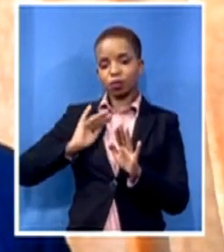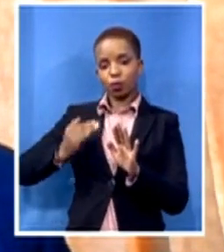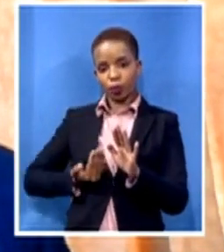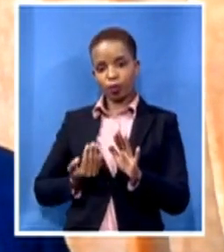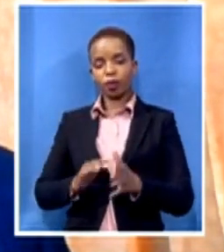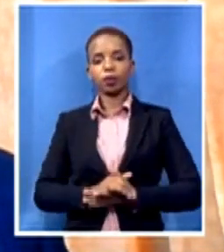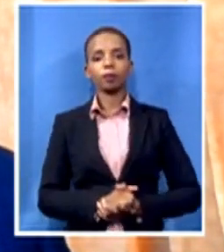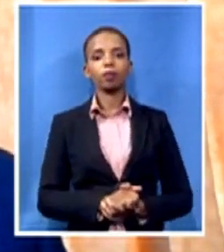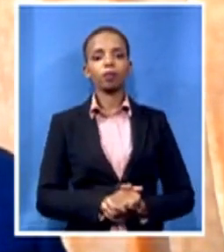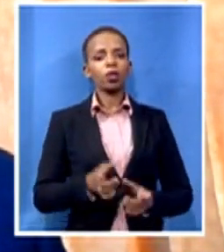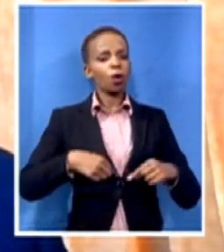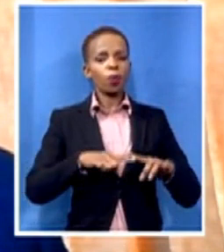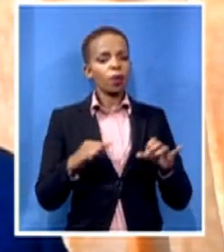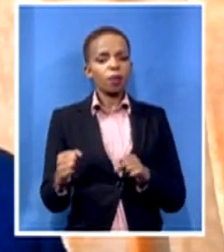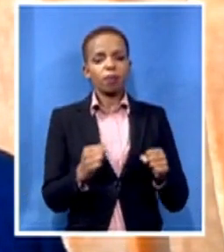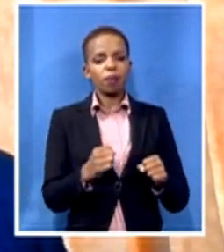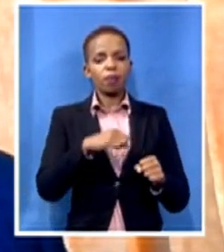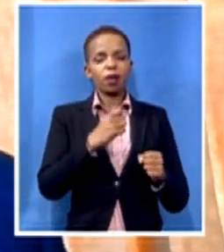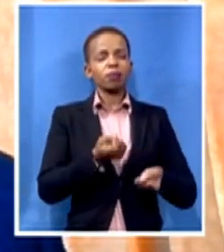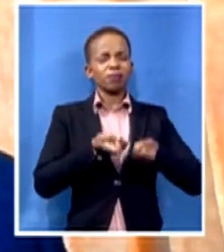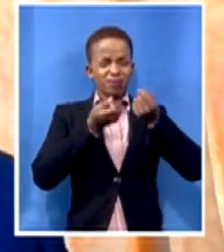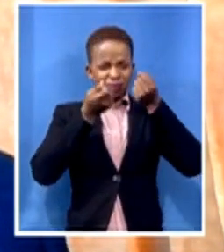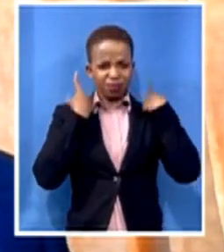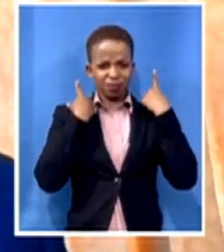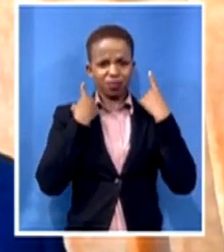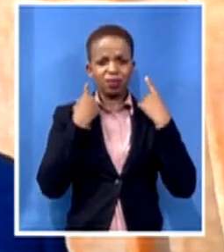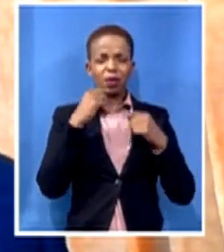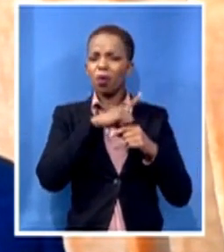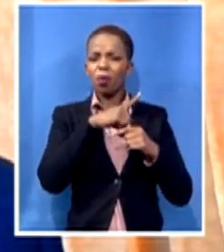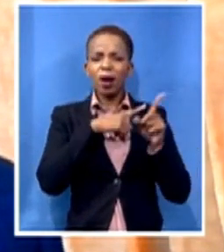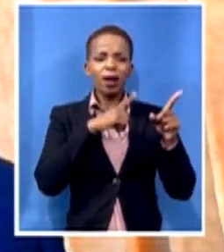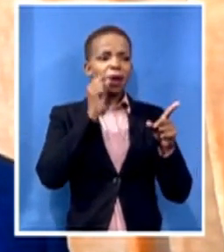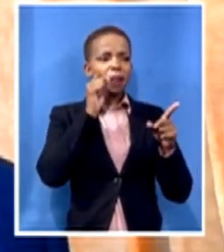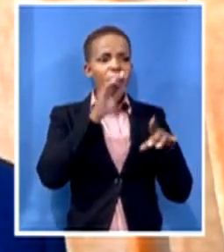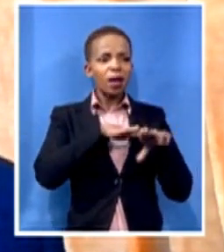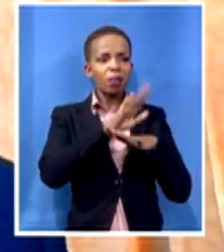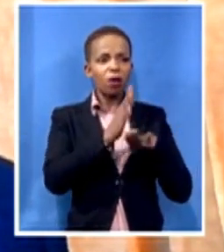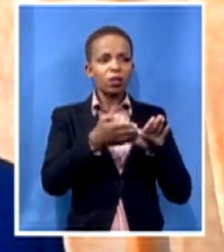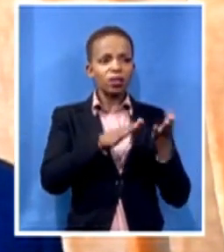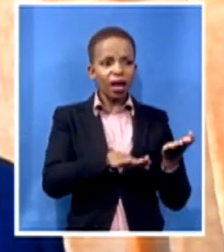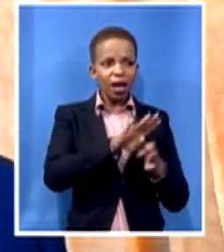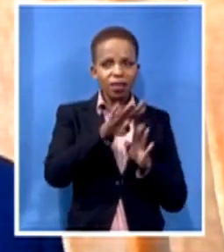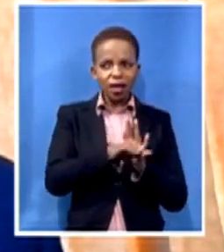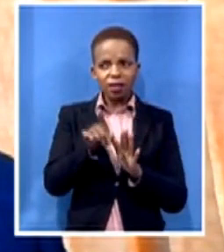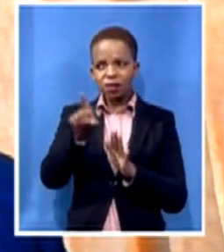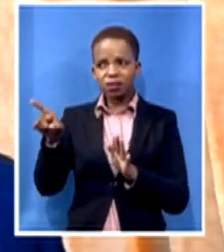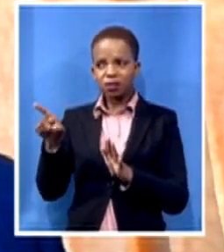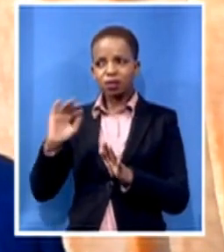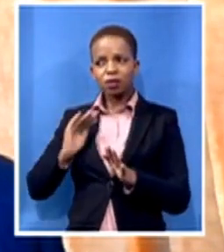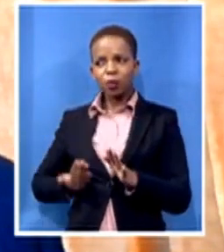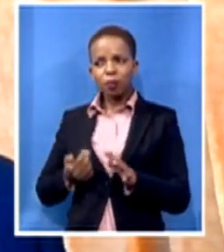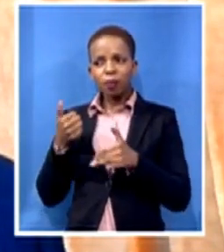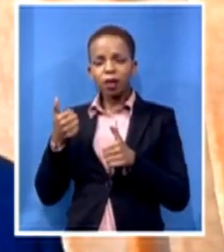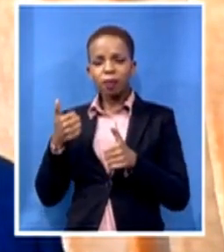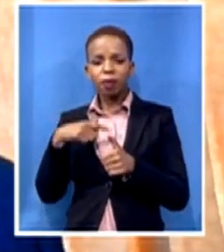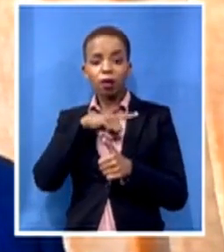succumb to the disease more than women, but there has been a study published in the European Journal, and